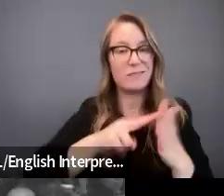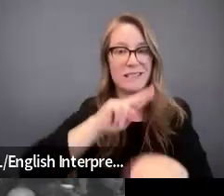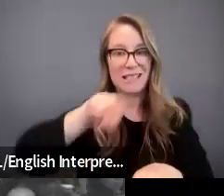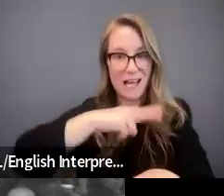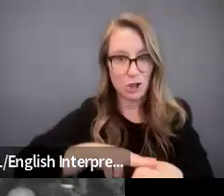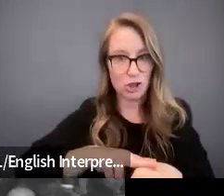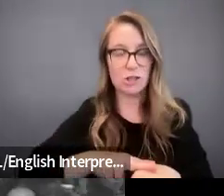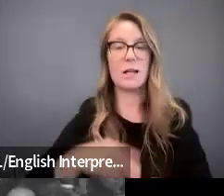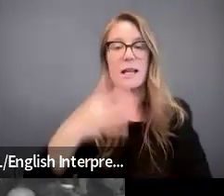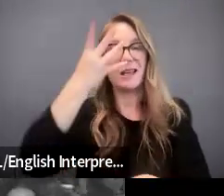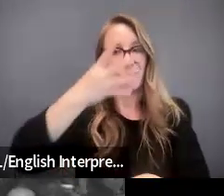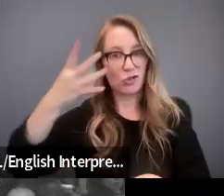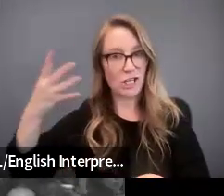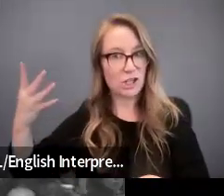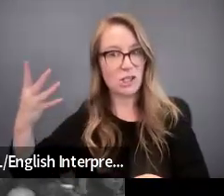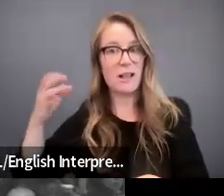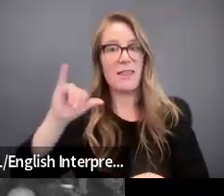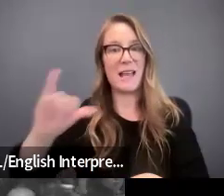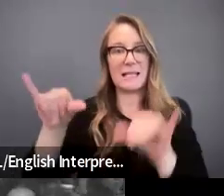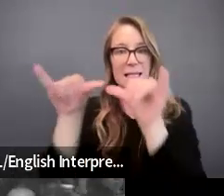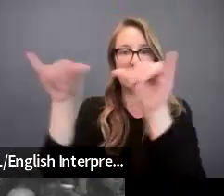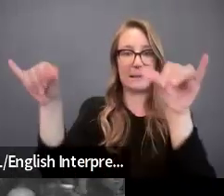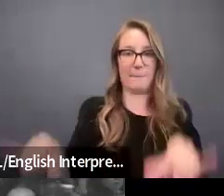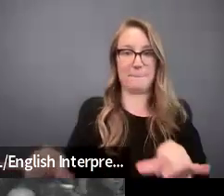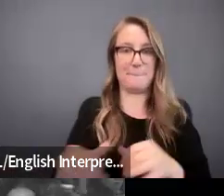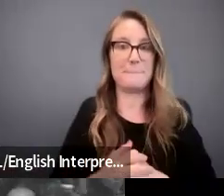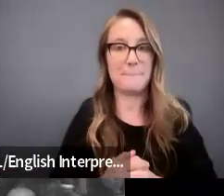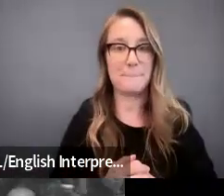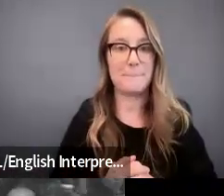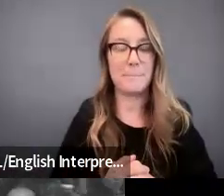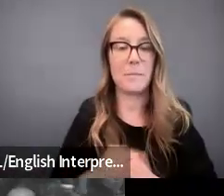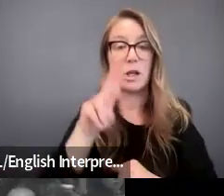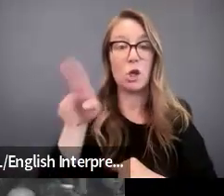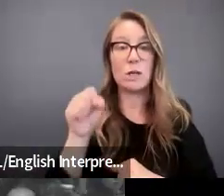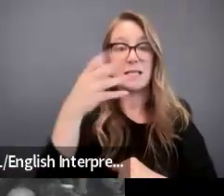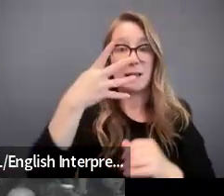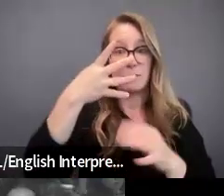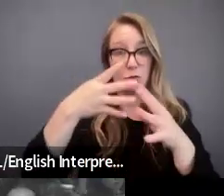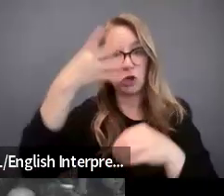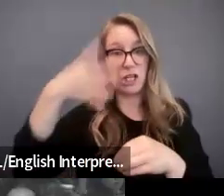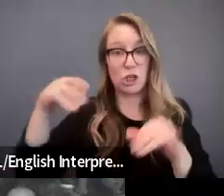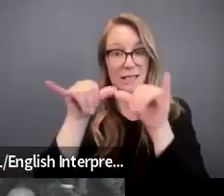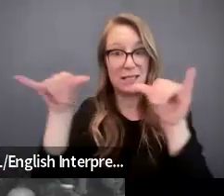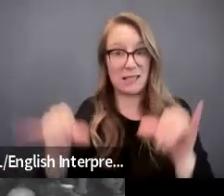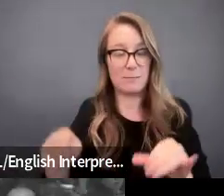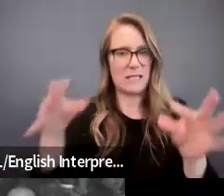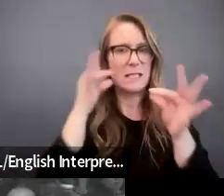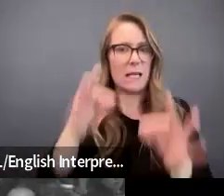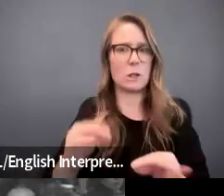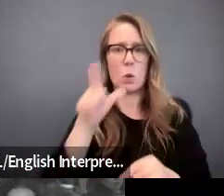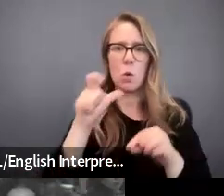natural. Immigration is a system. U.S. immigration system decides